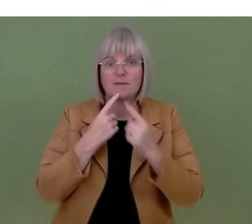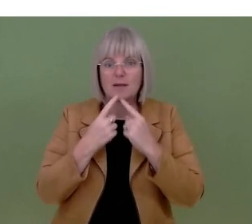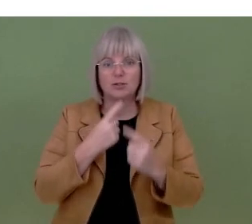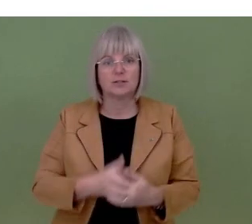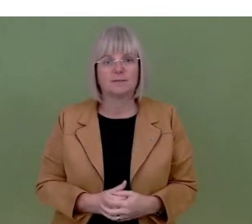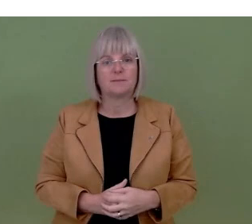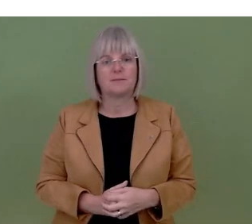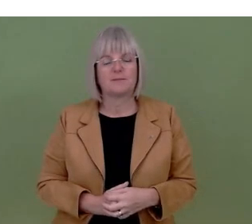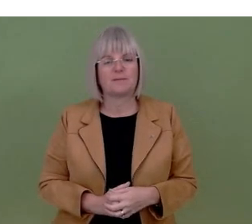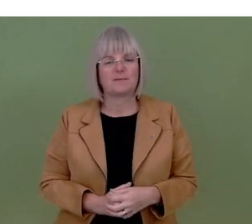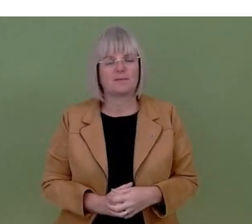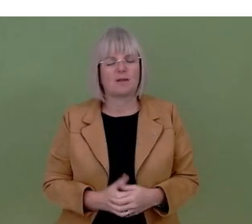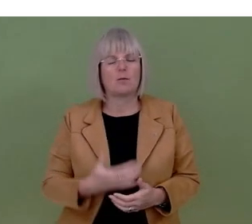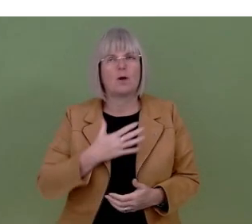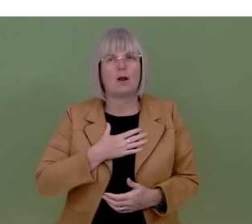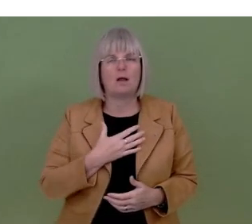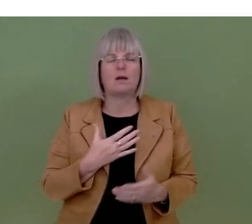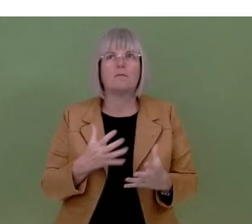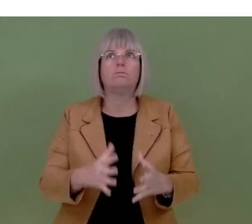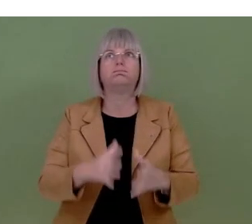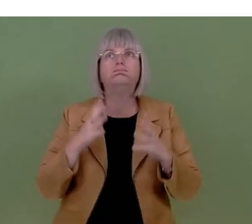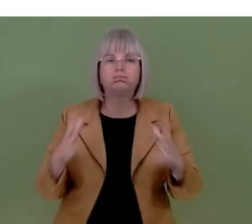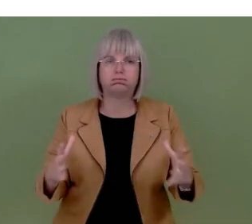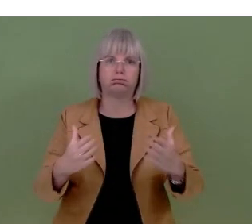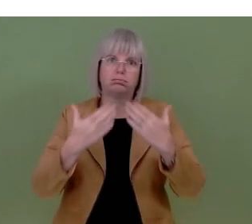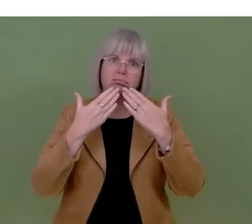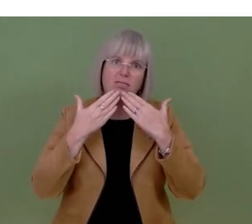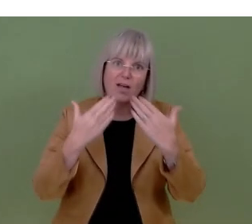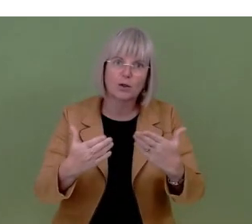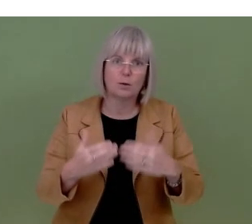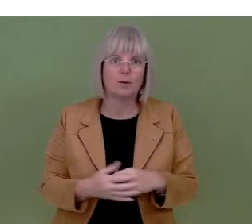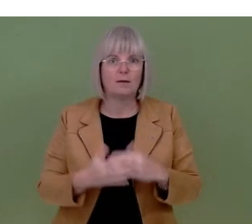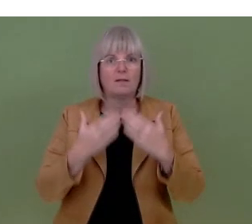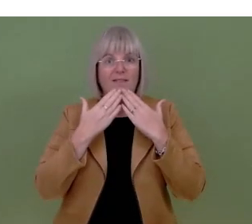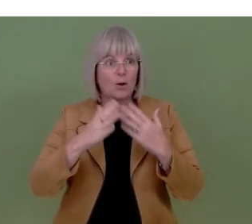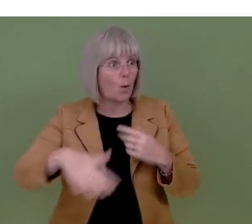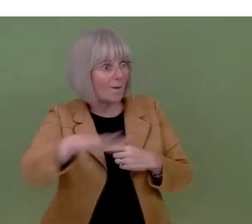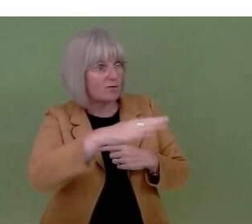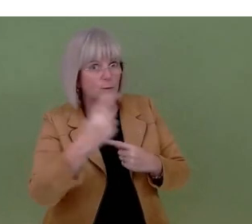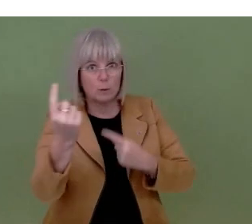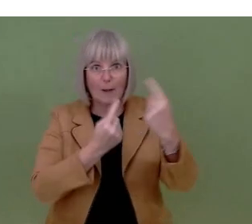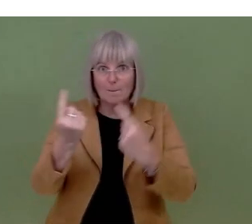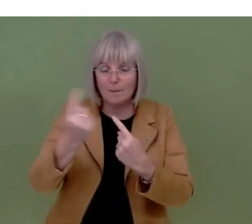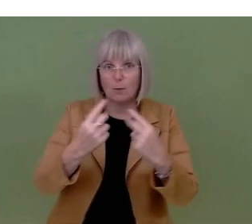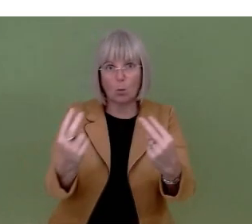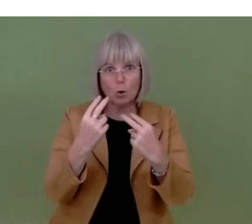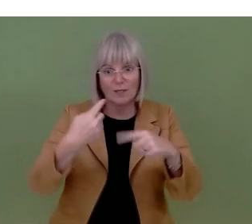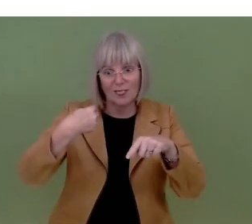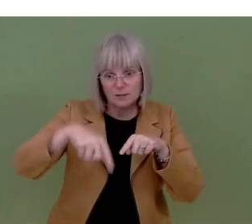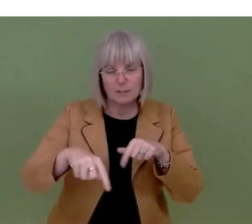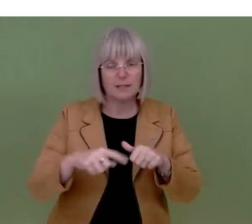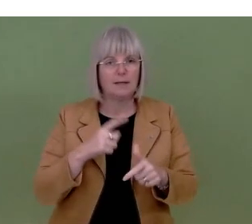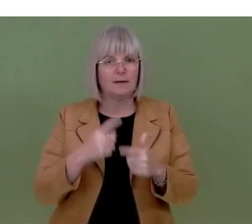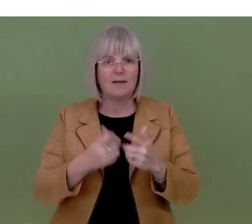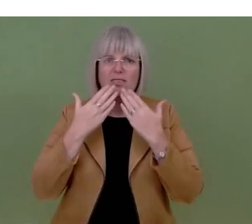I want to say a massive thank you. Thank you to everyone who's attended during this week. Thank you to everyone who's spoken, and thank you